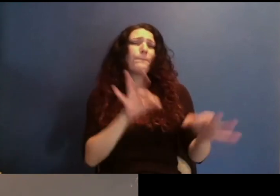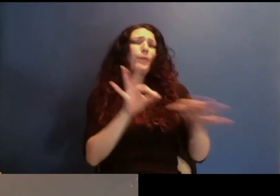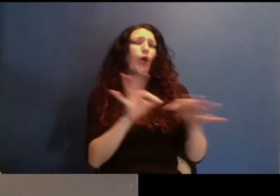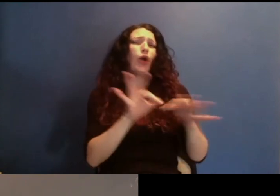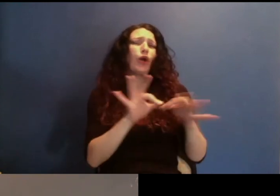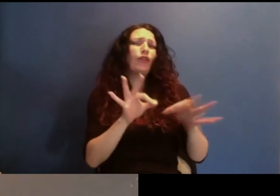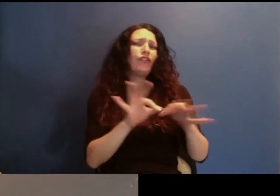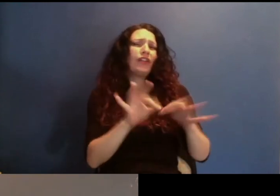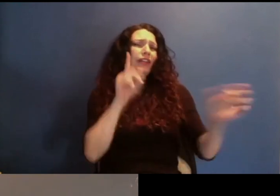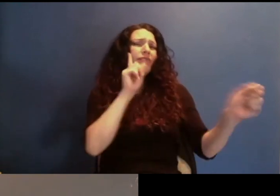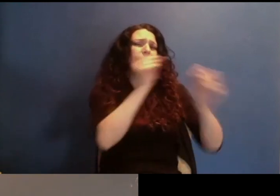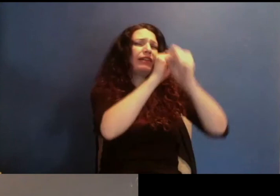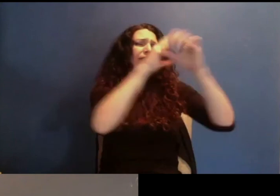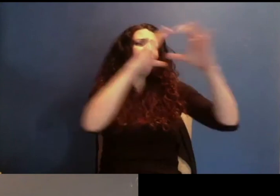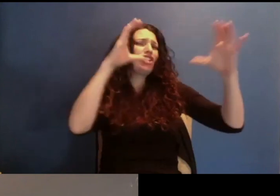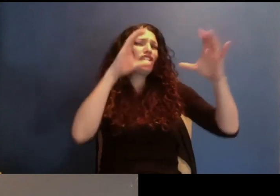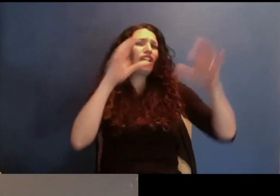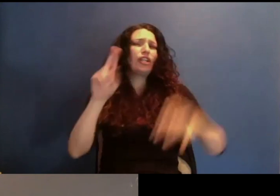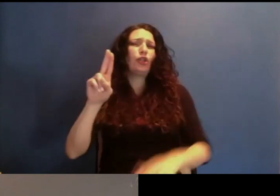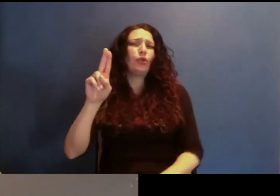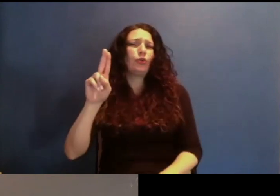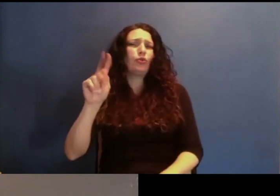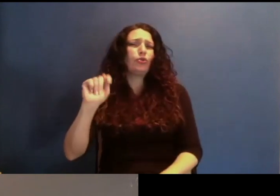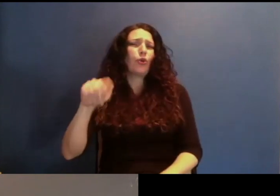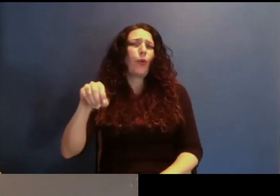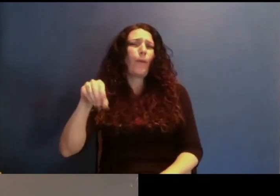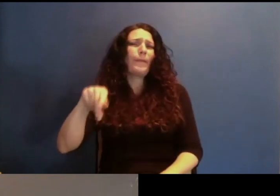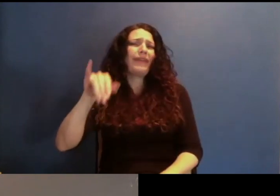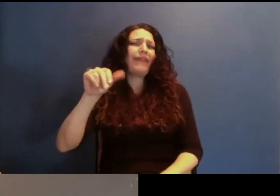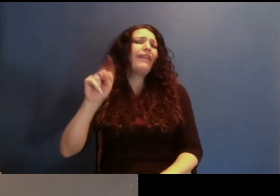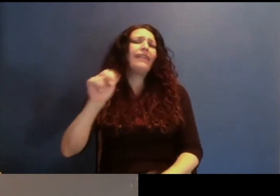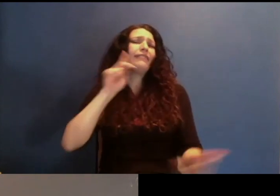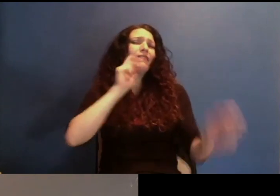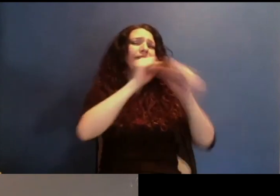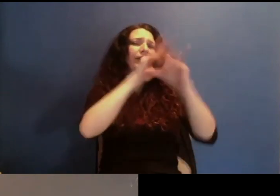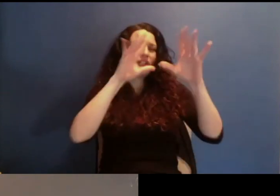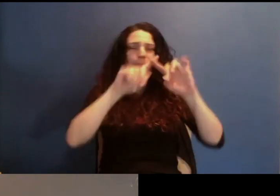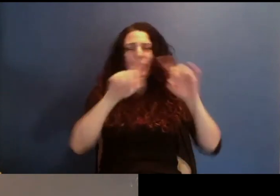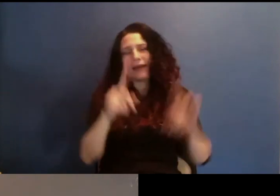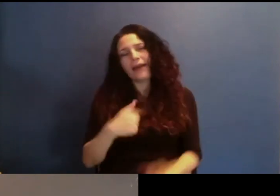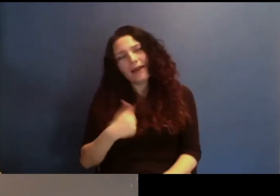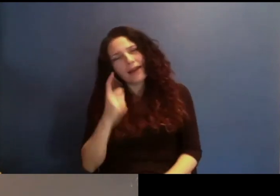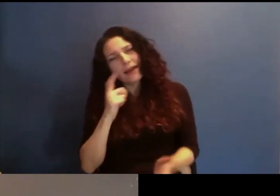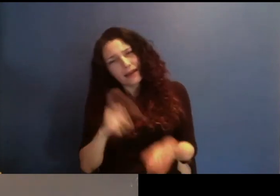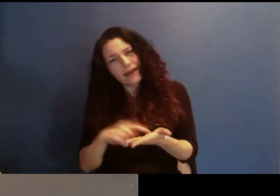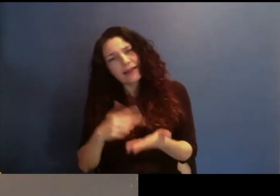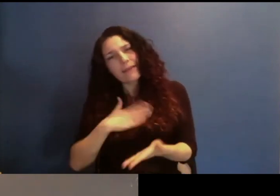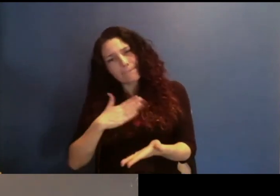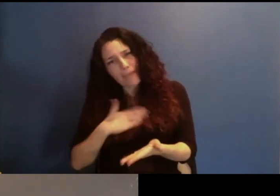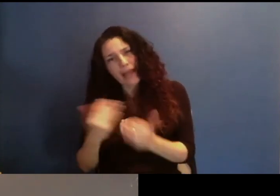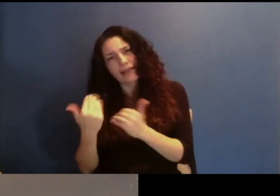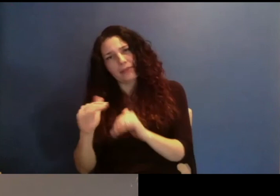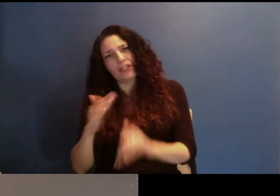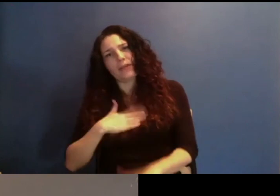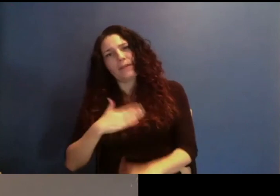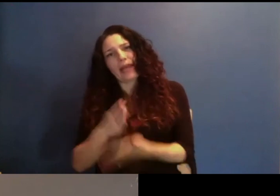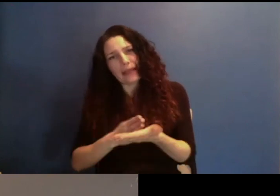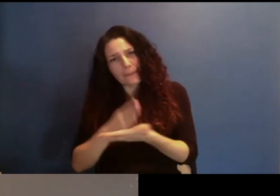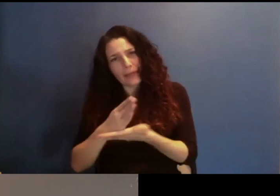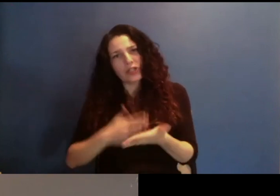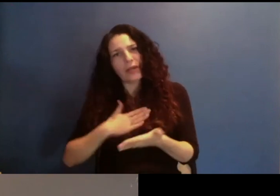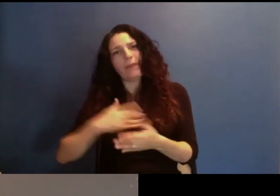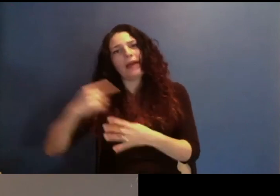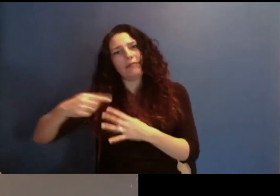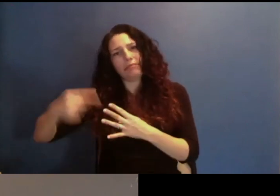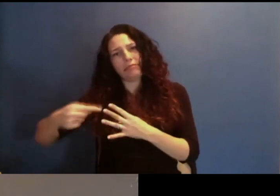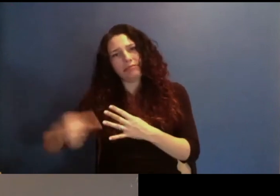be, and like in terms of inclusion of disabilities, but I'm also within my own limitations and with my own budget. You know what I mean? It's been hard. It's